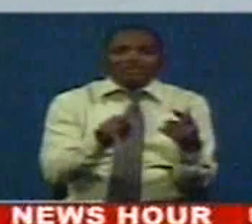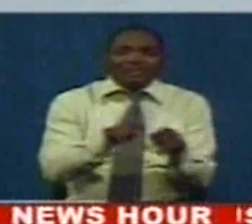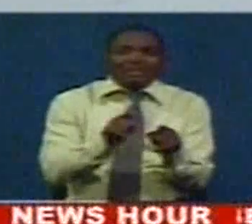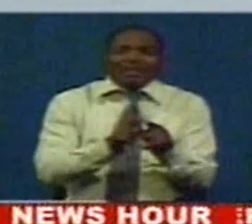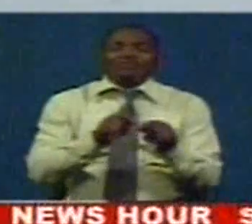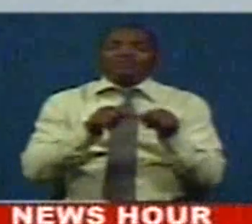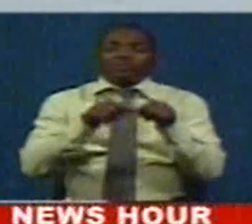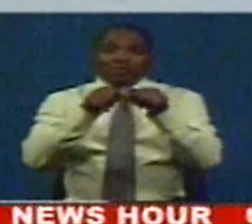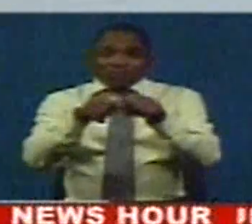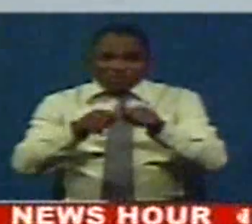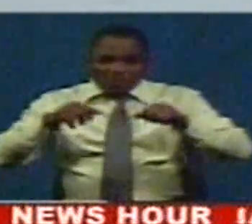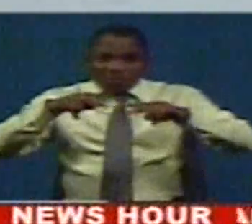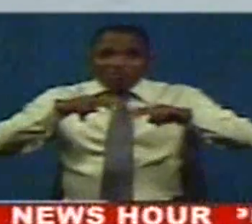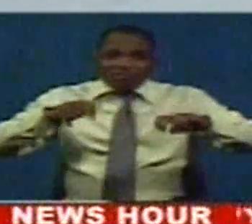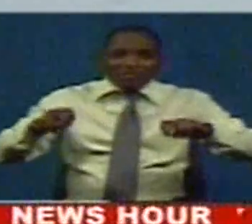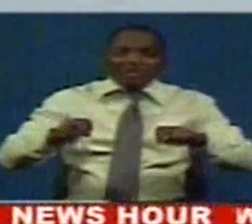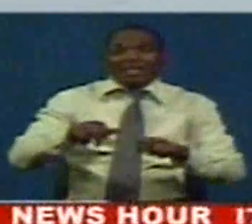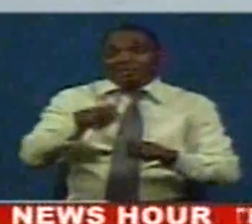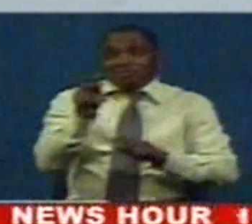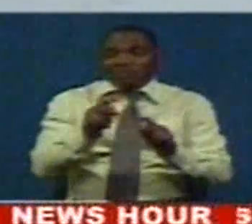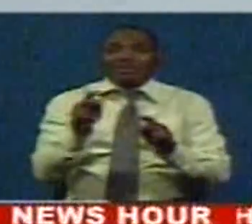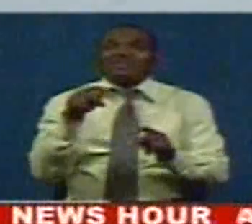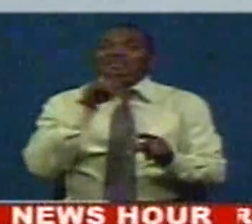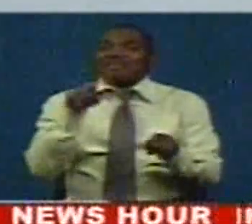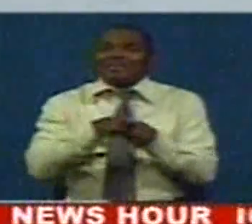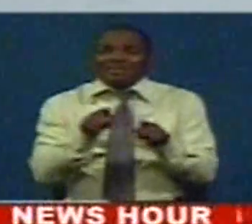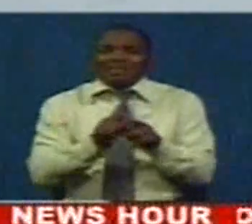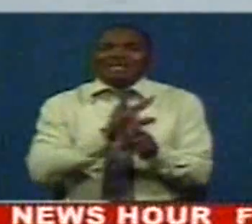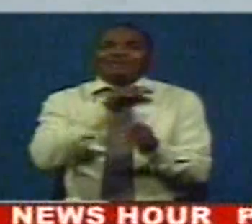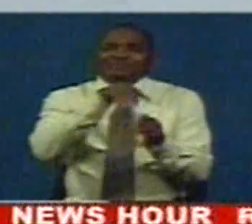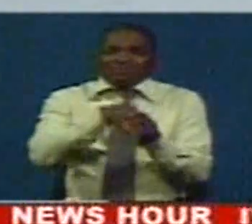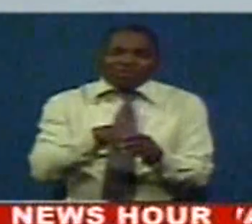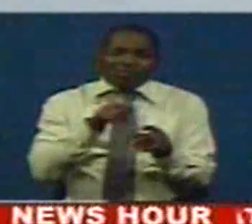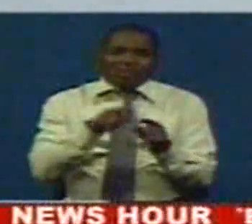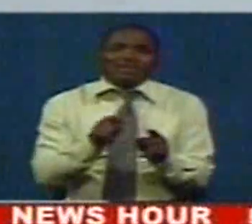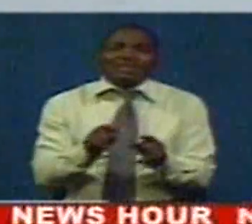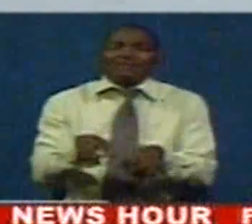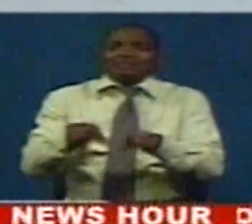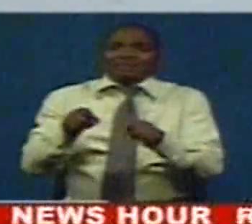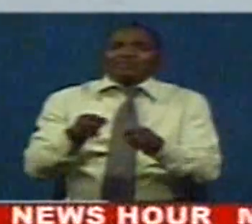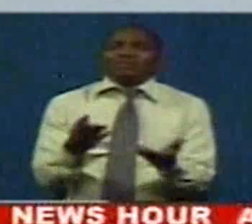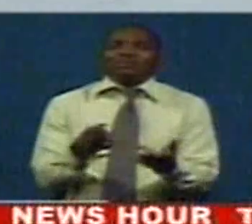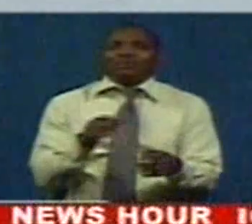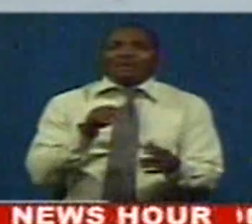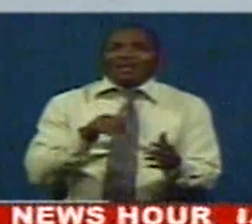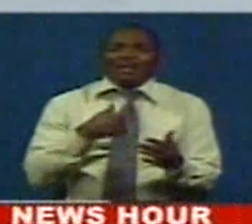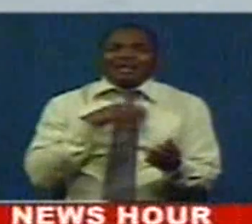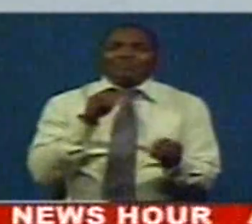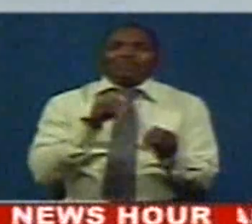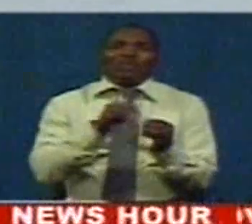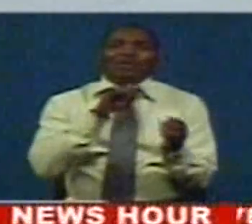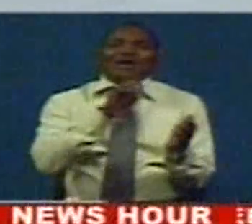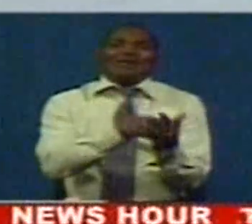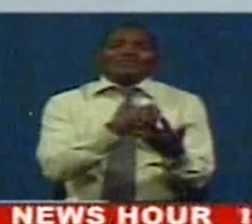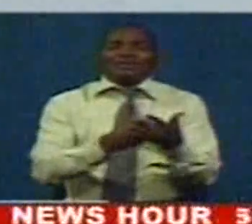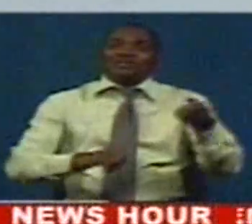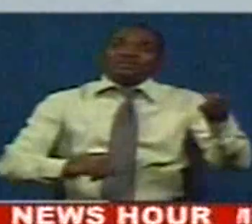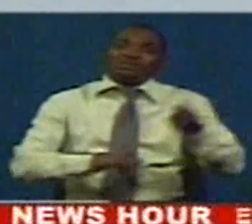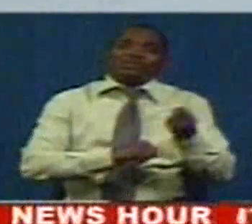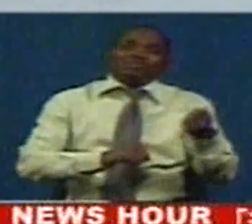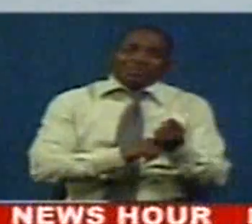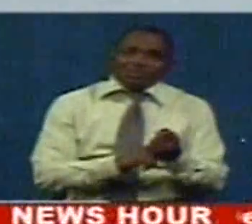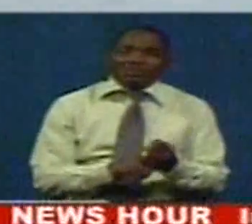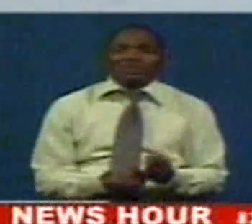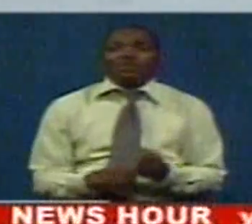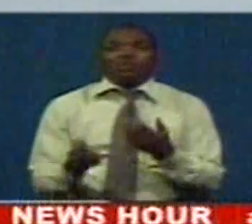you continue investigation, other offences come to play, and then you have to put evidence together to support all the charges